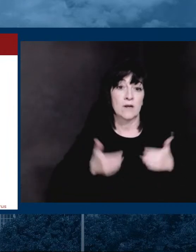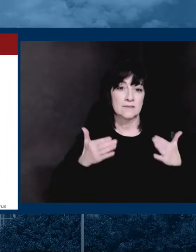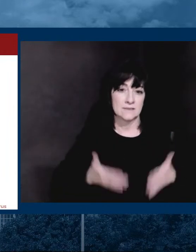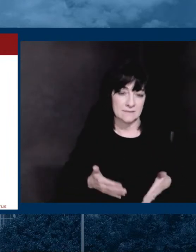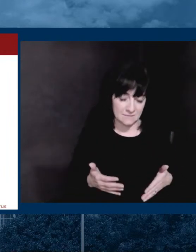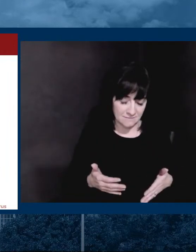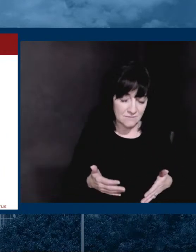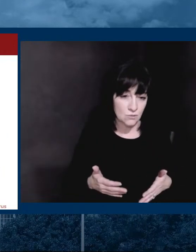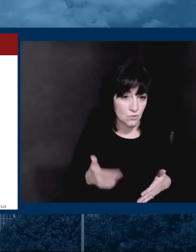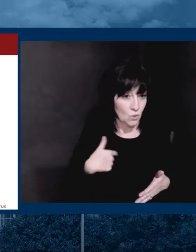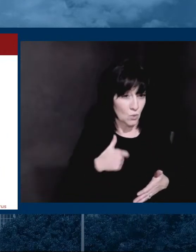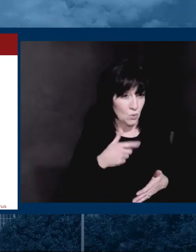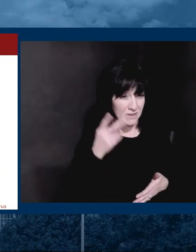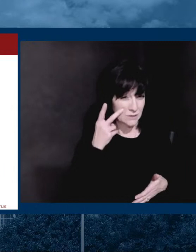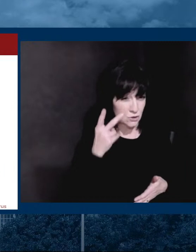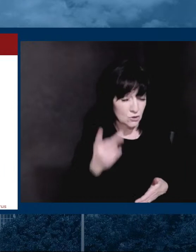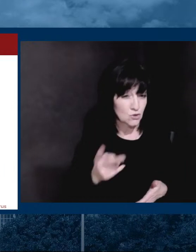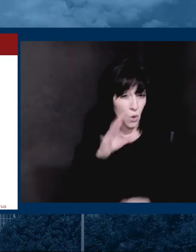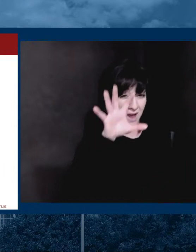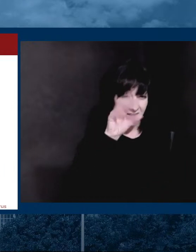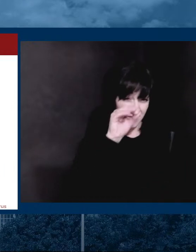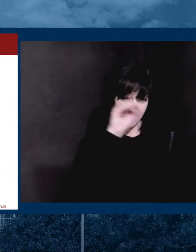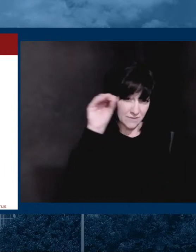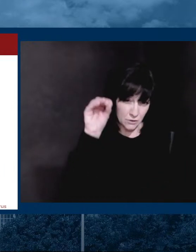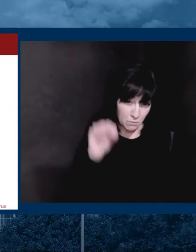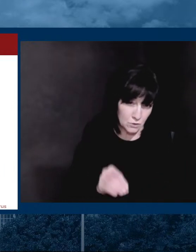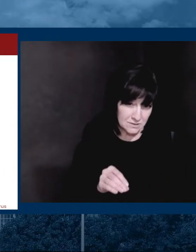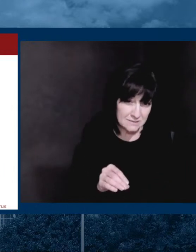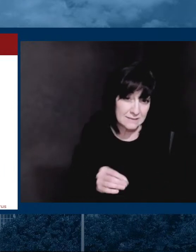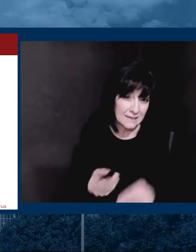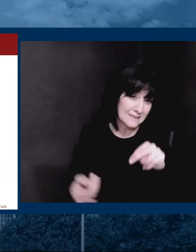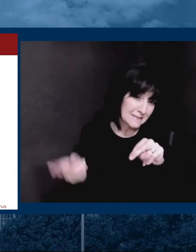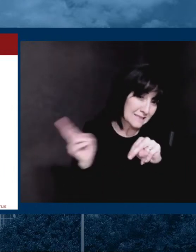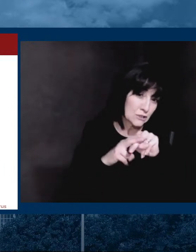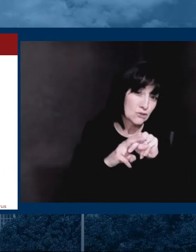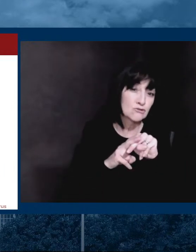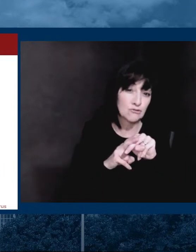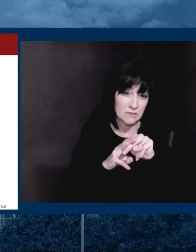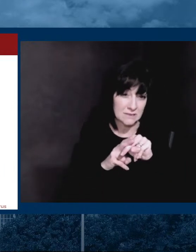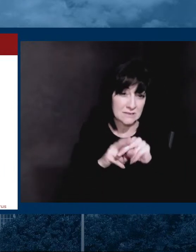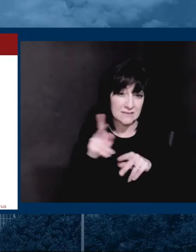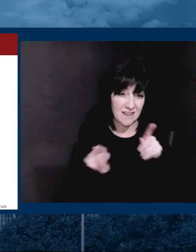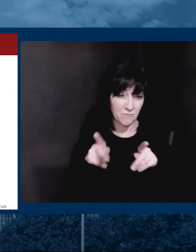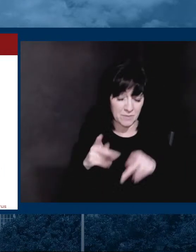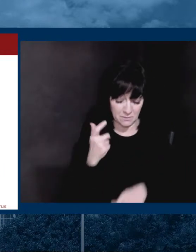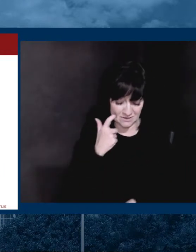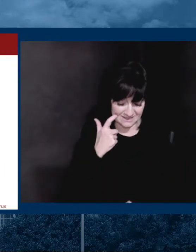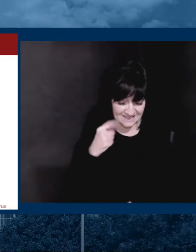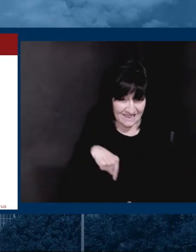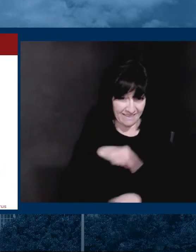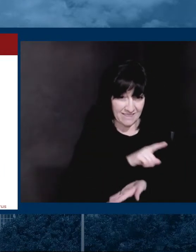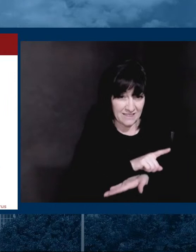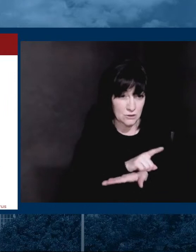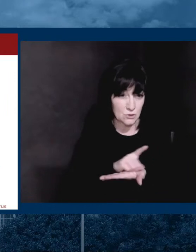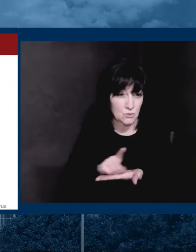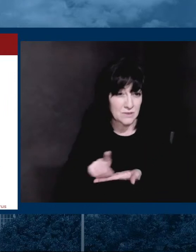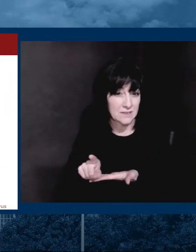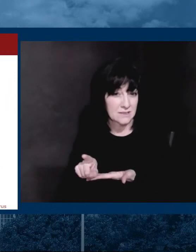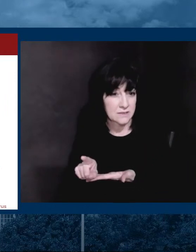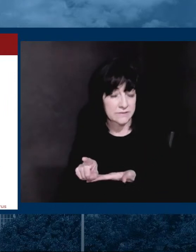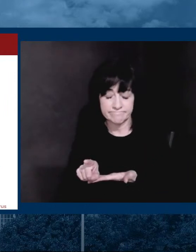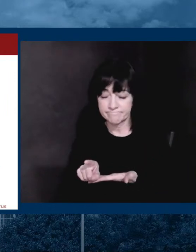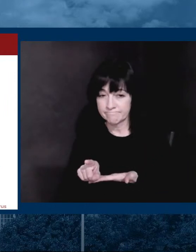in case rate of 50% for Sussex County this last week. So this is really where we have our